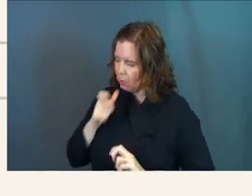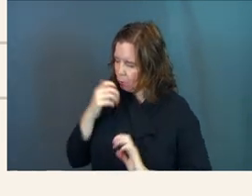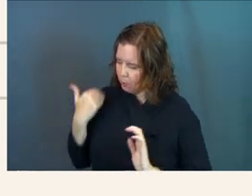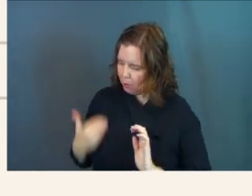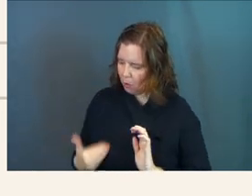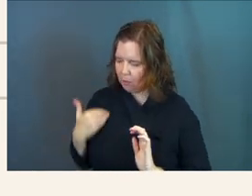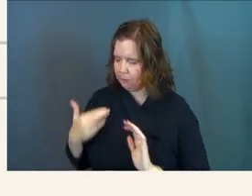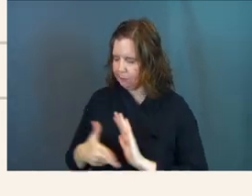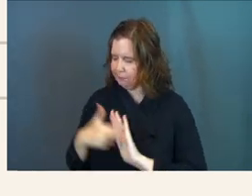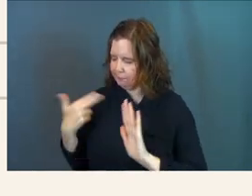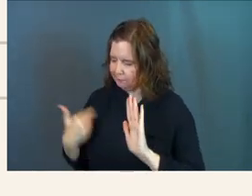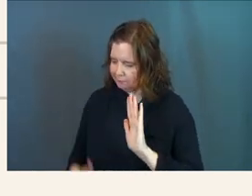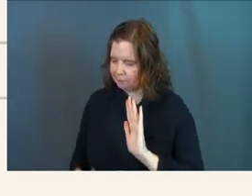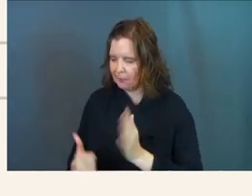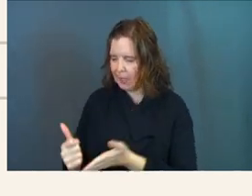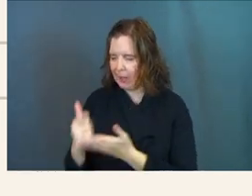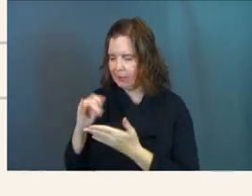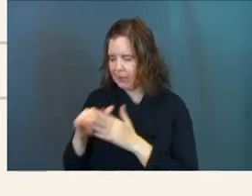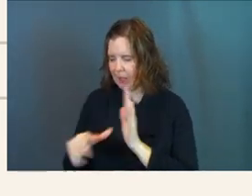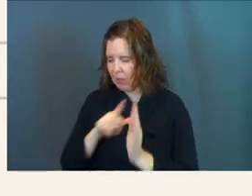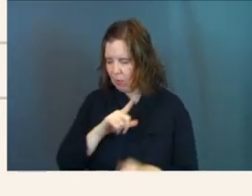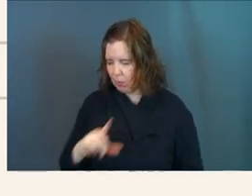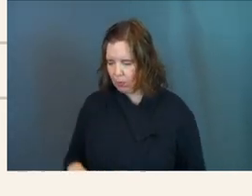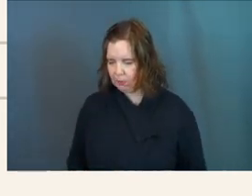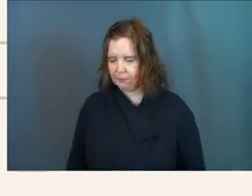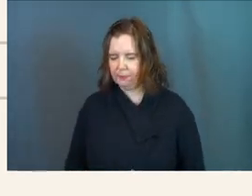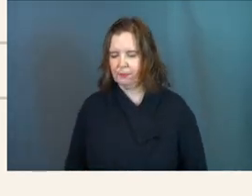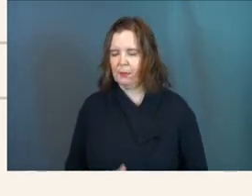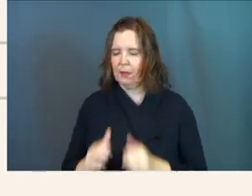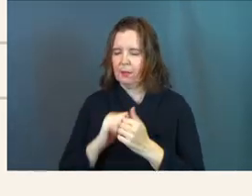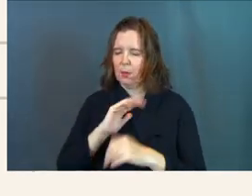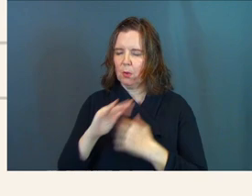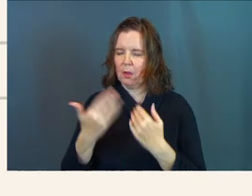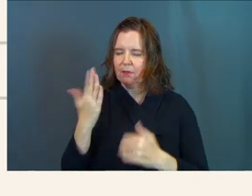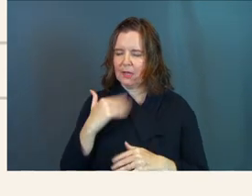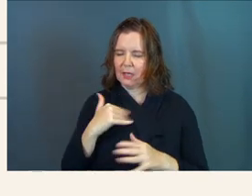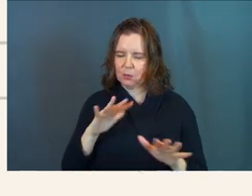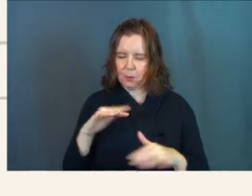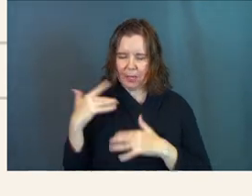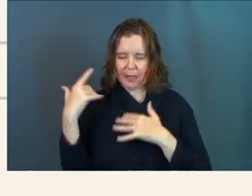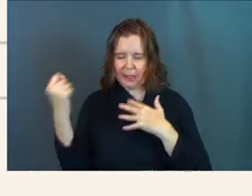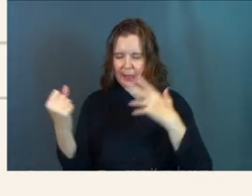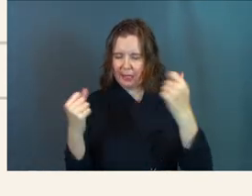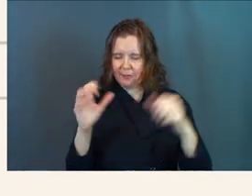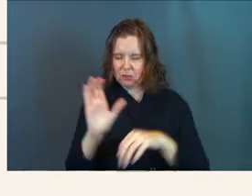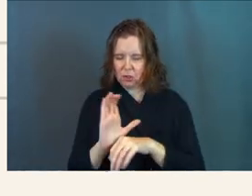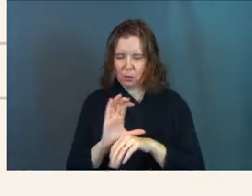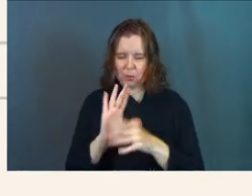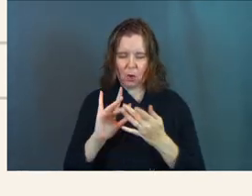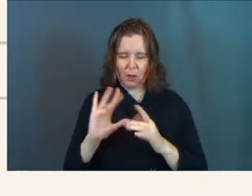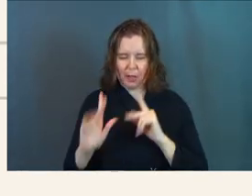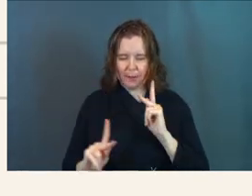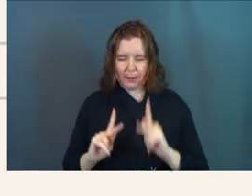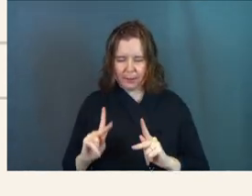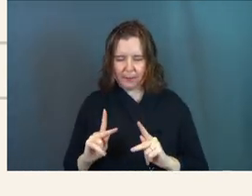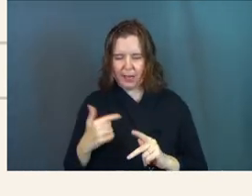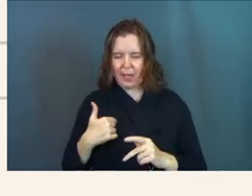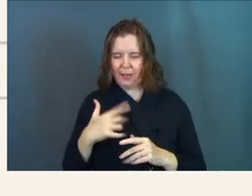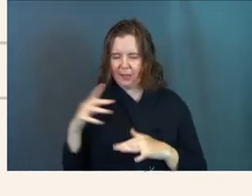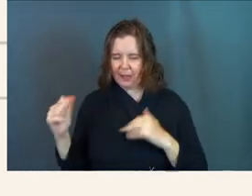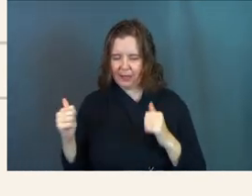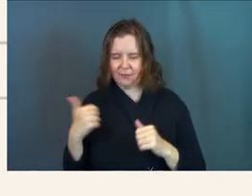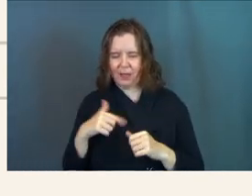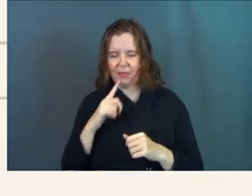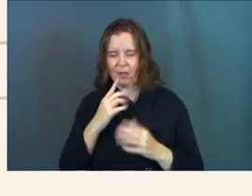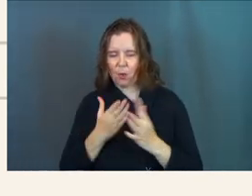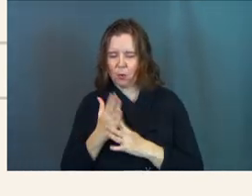are. Help us in that, Lord. Be with all of us, God, as we leave church today. God, be with our online crew, Lord, as they